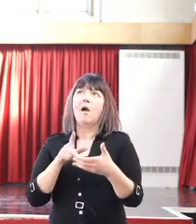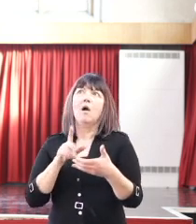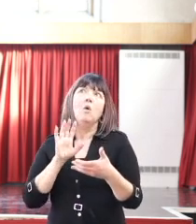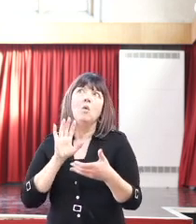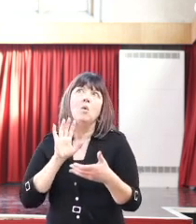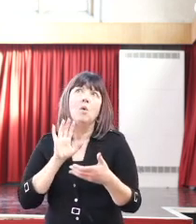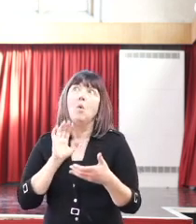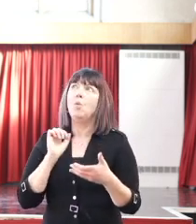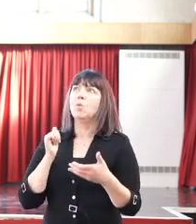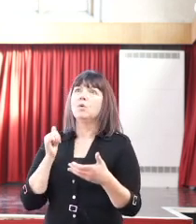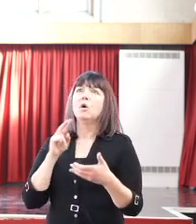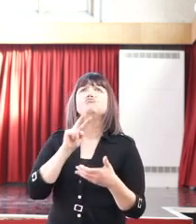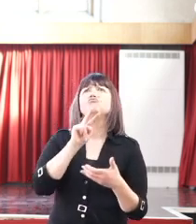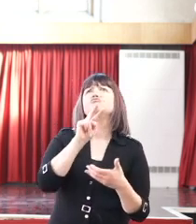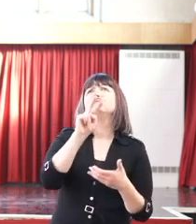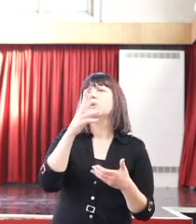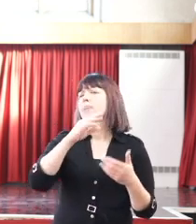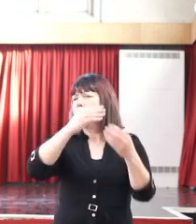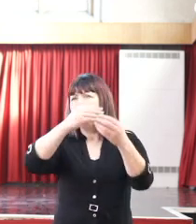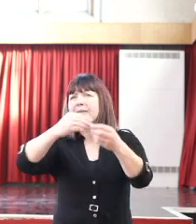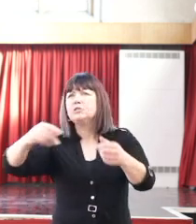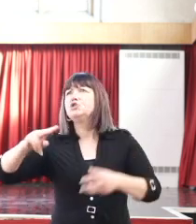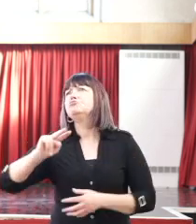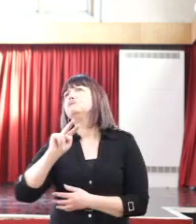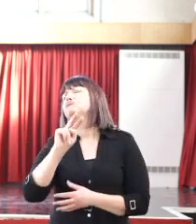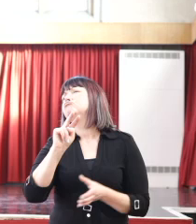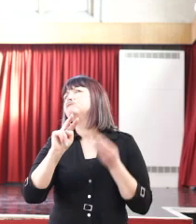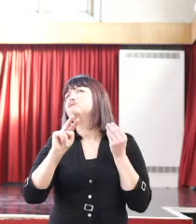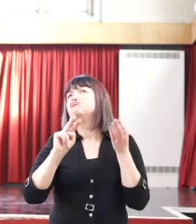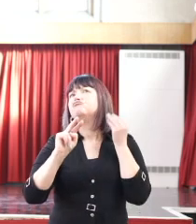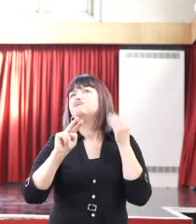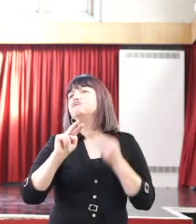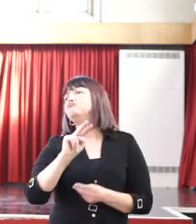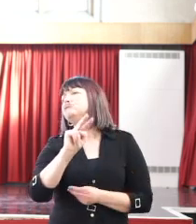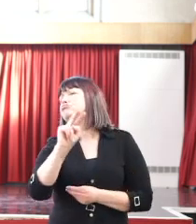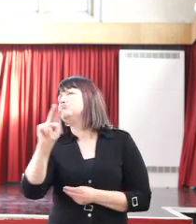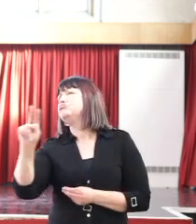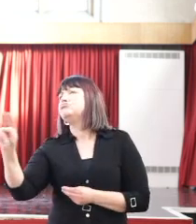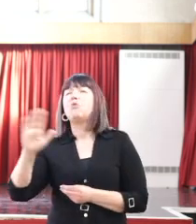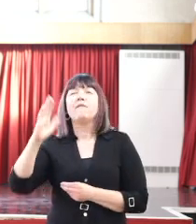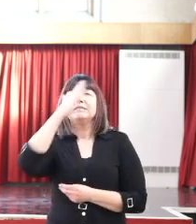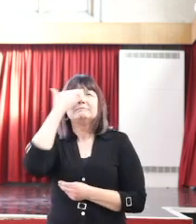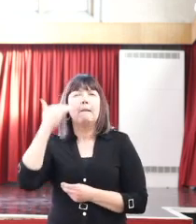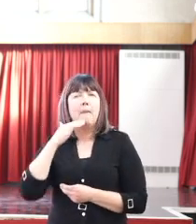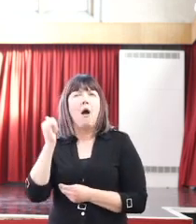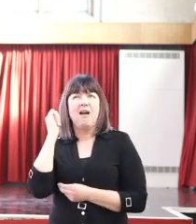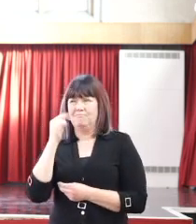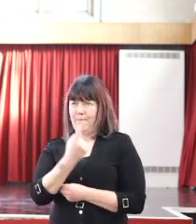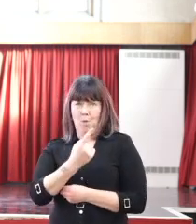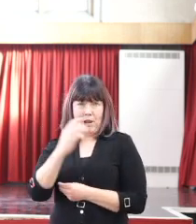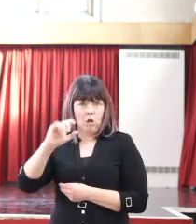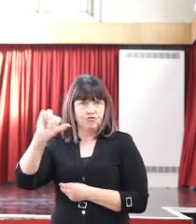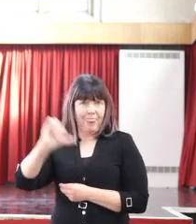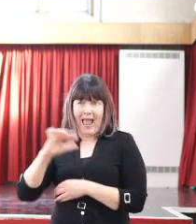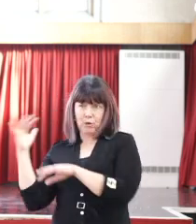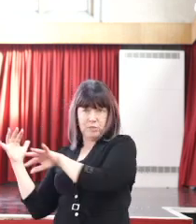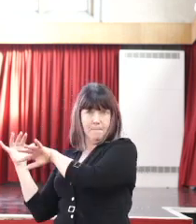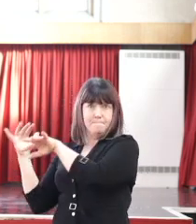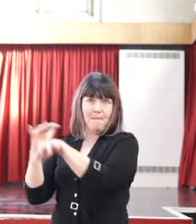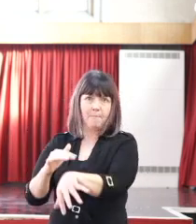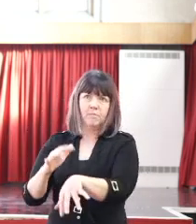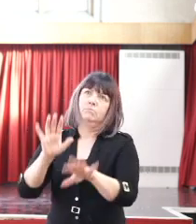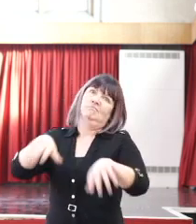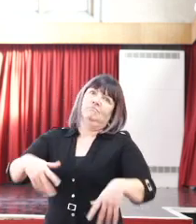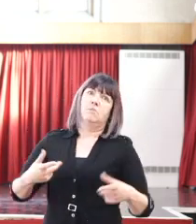and look across the beach. Normally, you know, in the summer, 100,000 people can come to that beach, but during lockdown there was like 5,